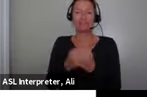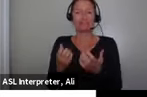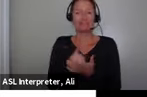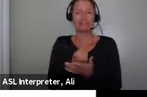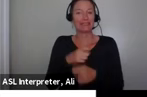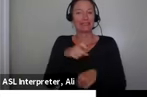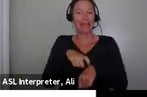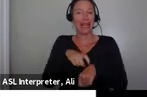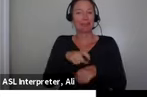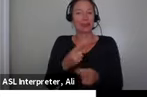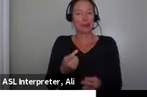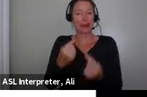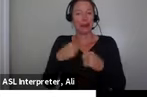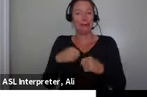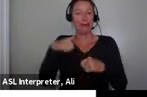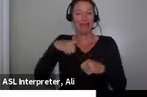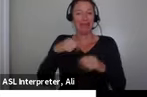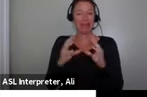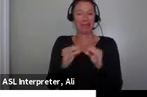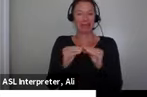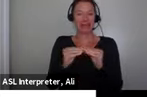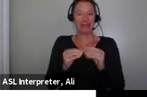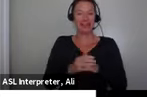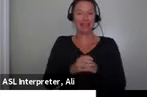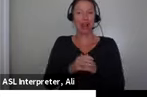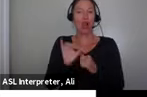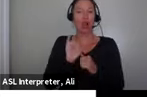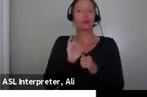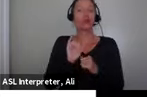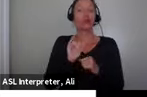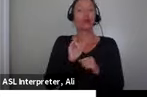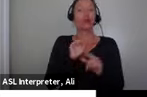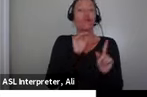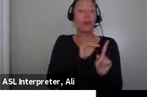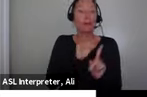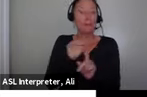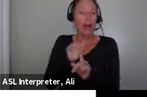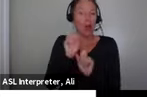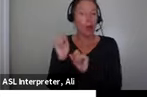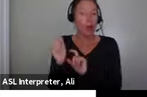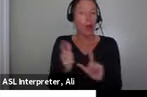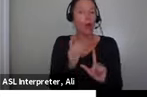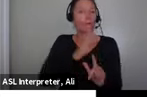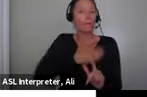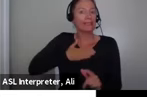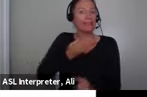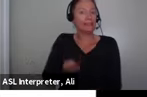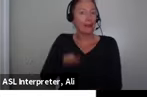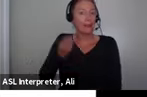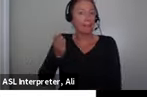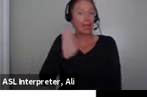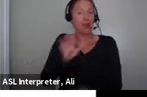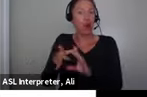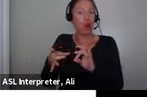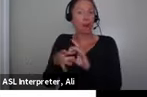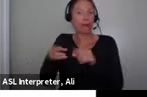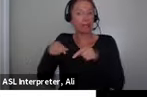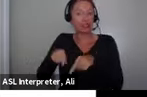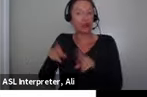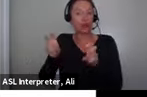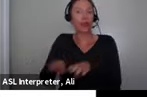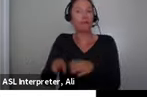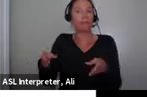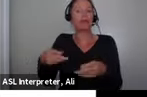this virtual meeting, and I remind you all to submit comments during the public comment period.